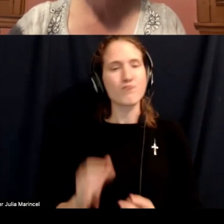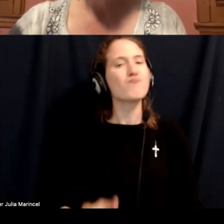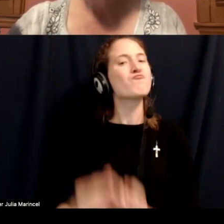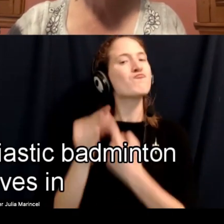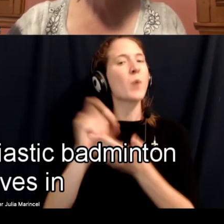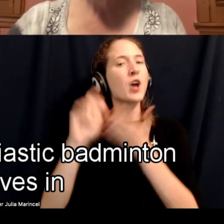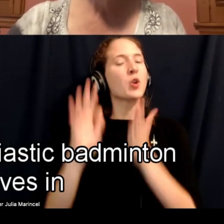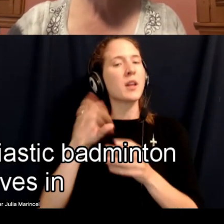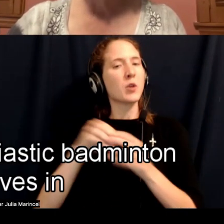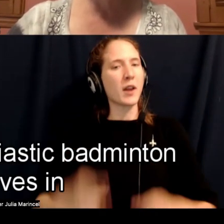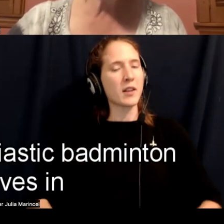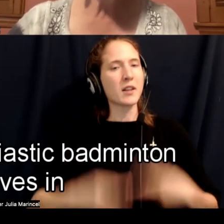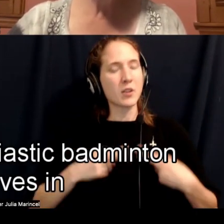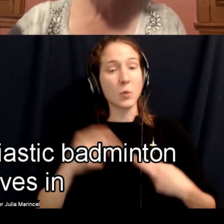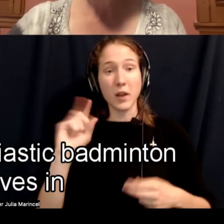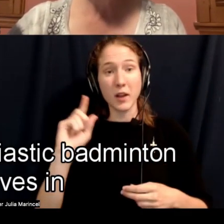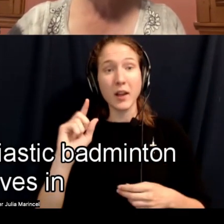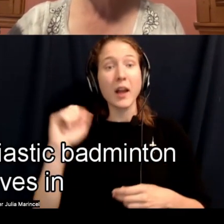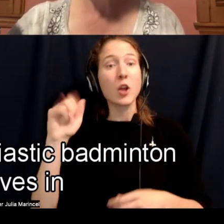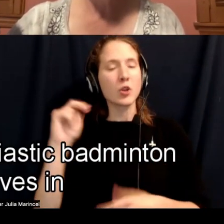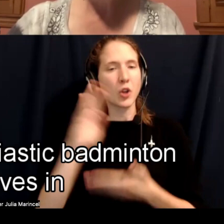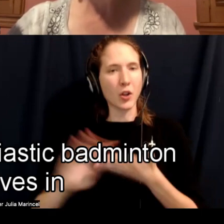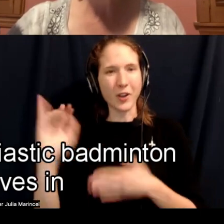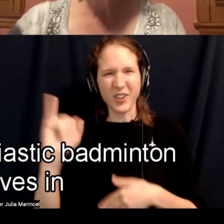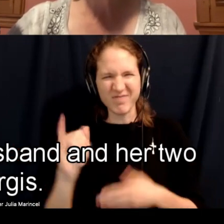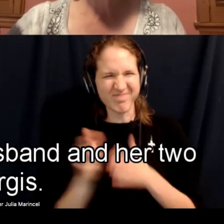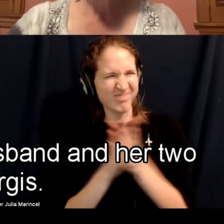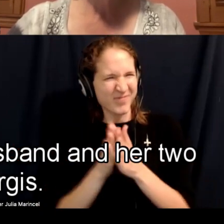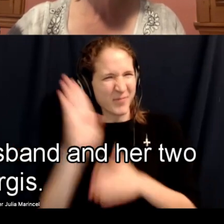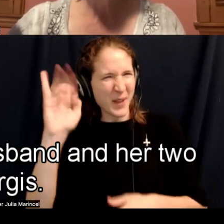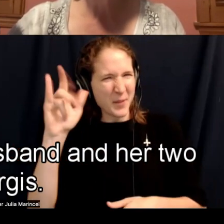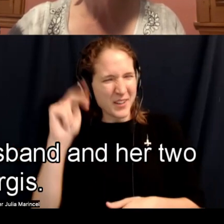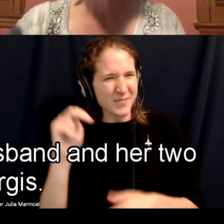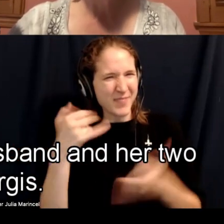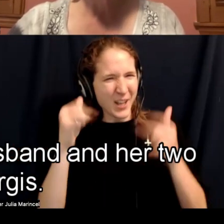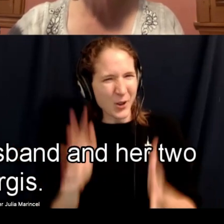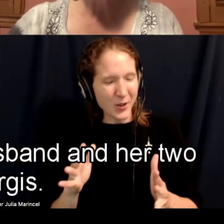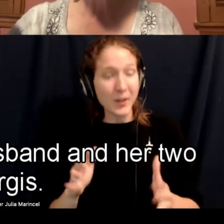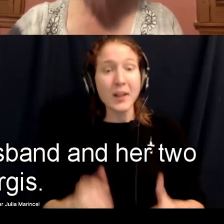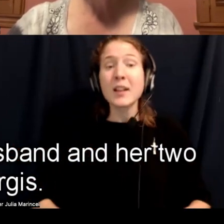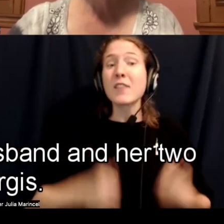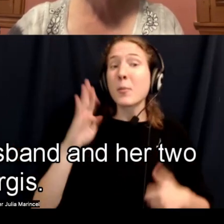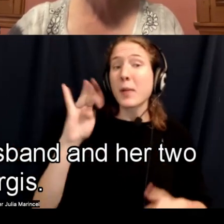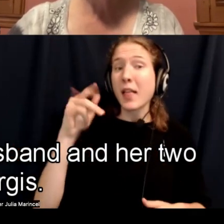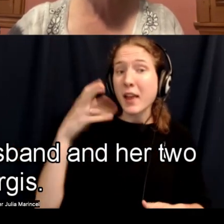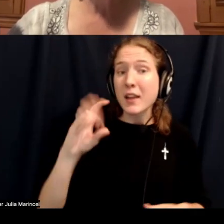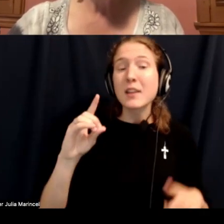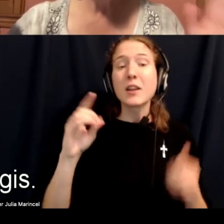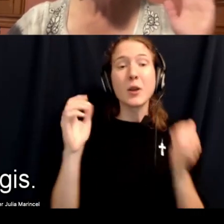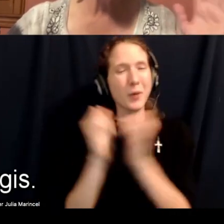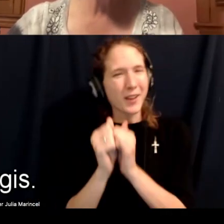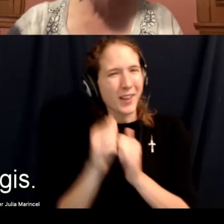College. Julia is also an enthusiastic badminton player and lives in Marblehead with her husband and her 2 elderly